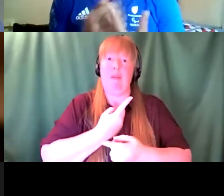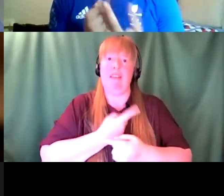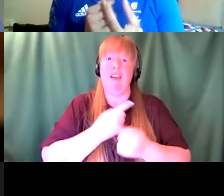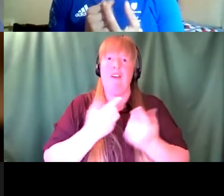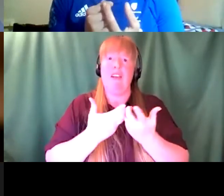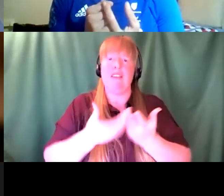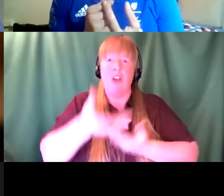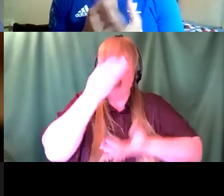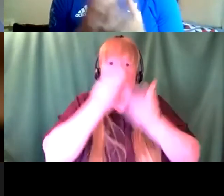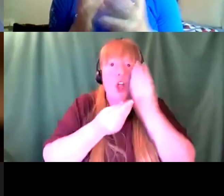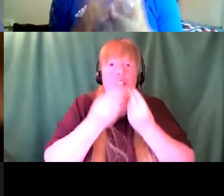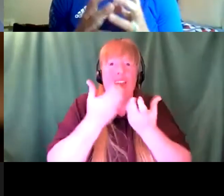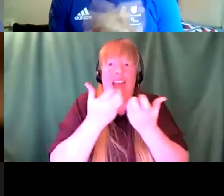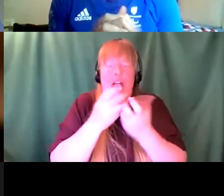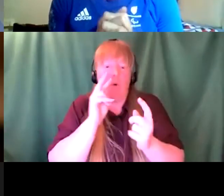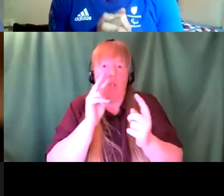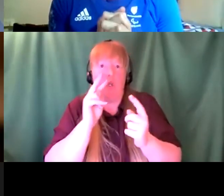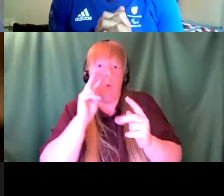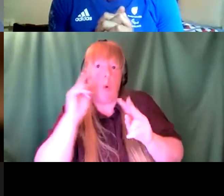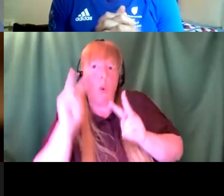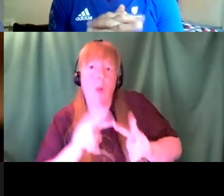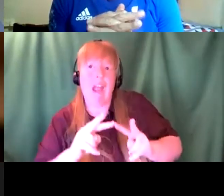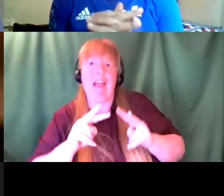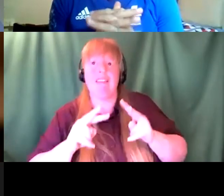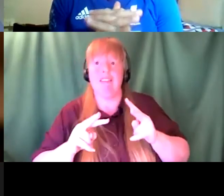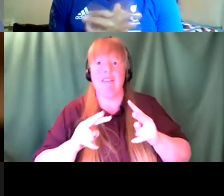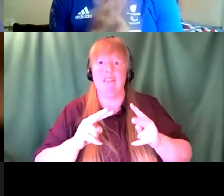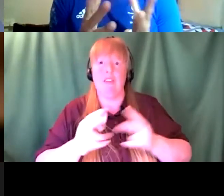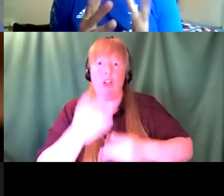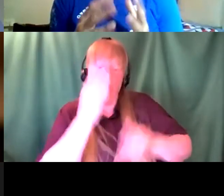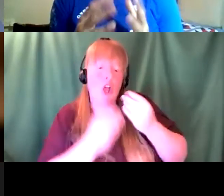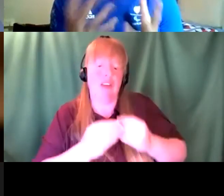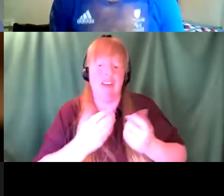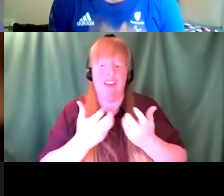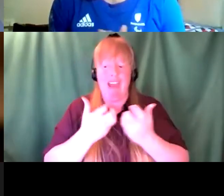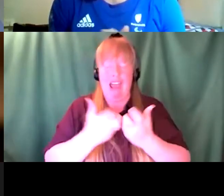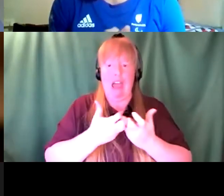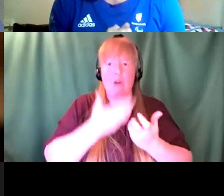learning. That are the key skills that I think are not just, like Pete was saying, they're not